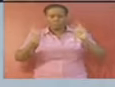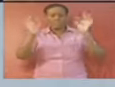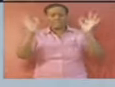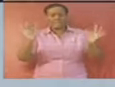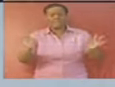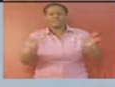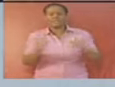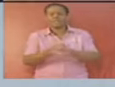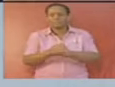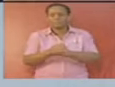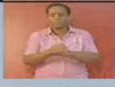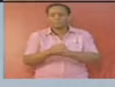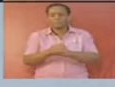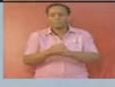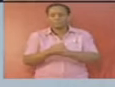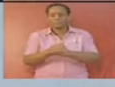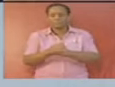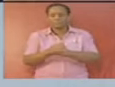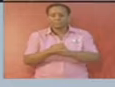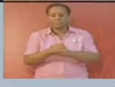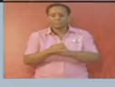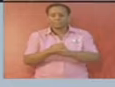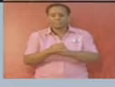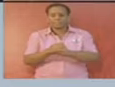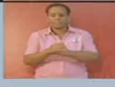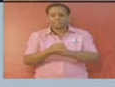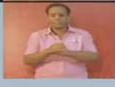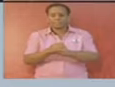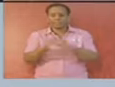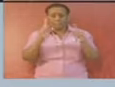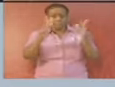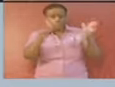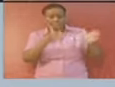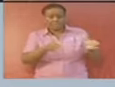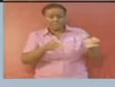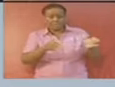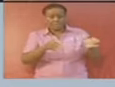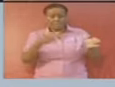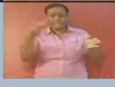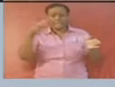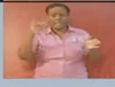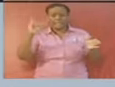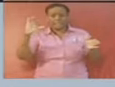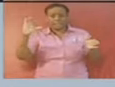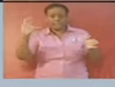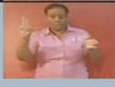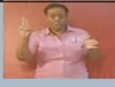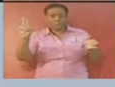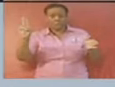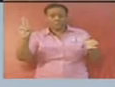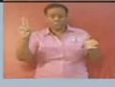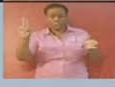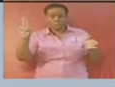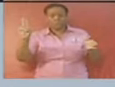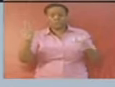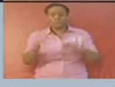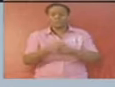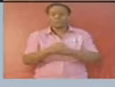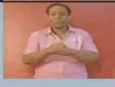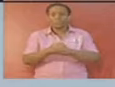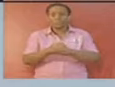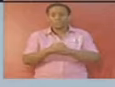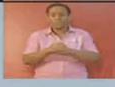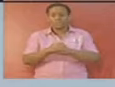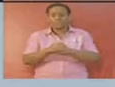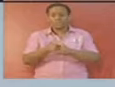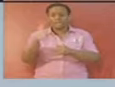this time, one person in ICU and one person in the high dependency unit. At the Cora facility, again, a decrease in numbers. We're seeing only